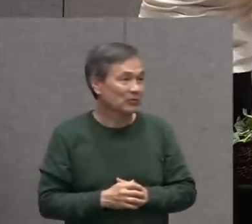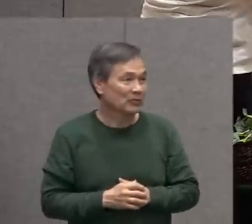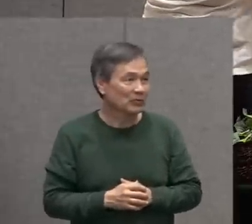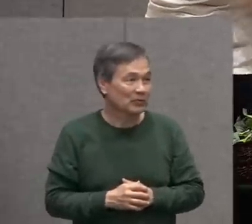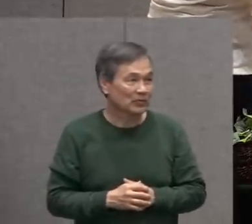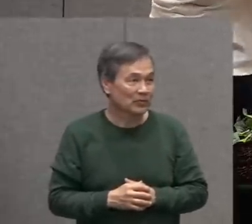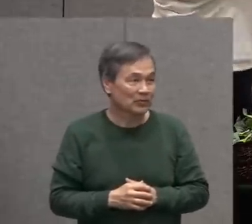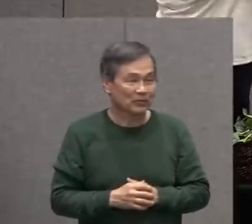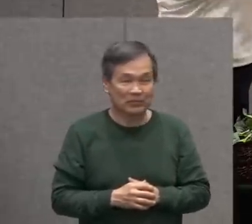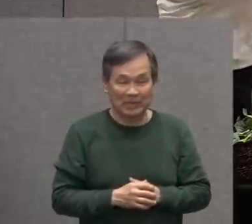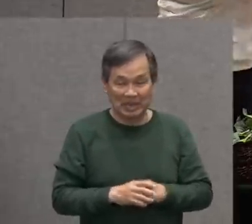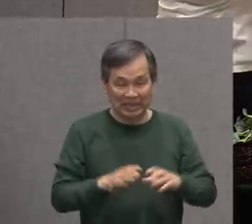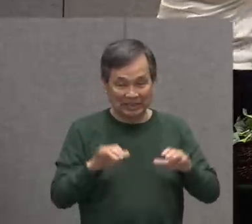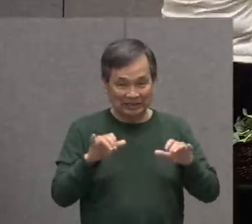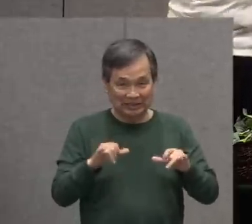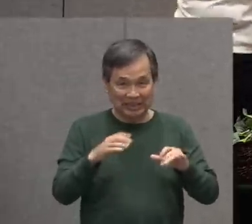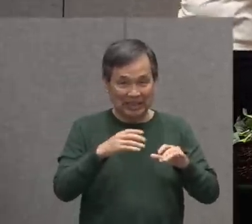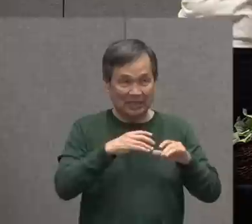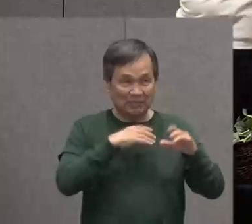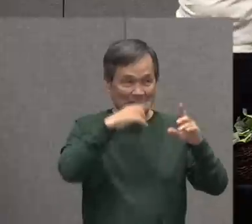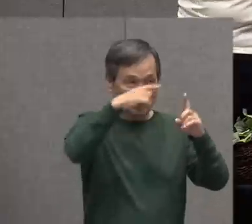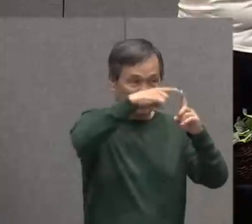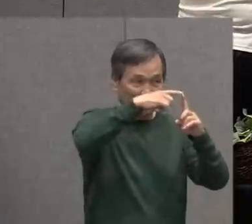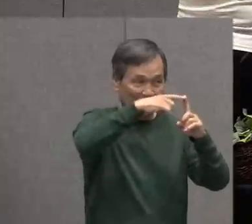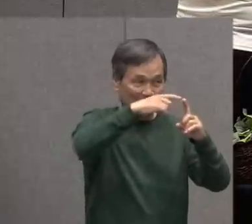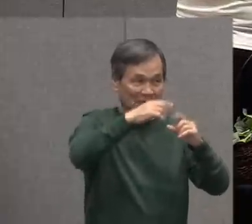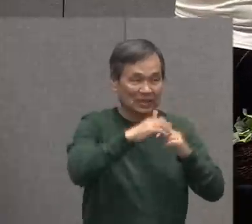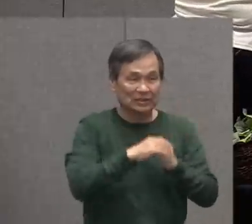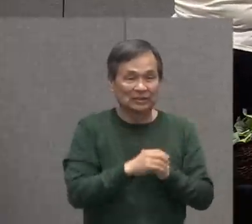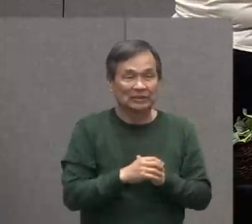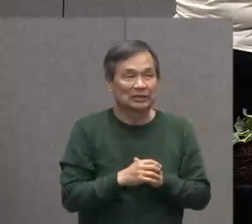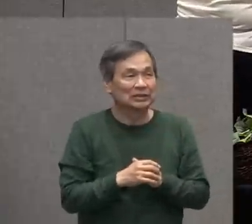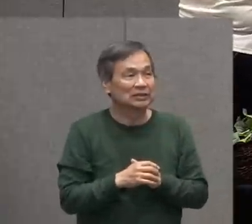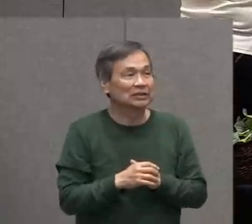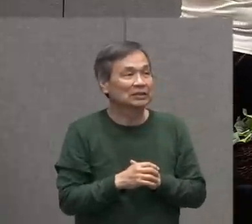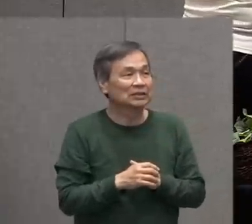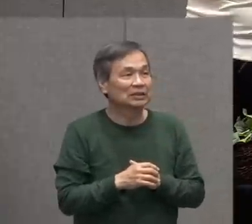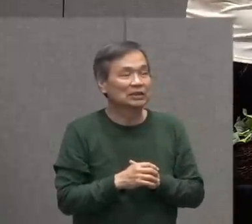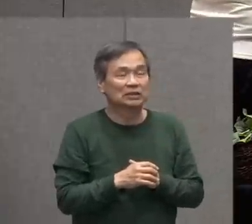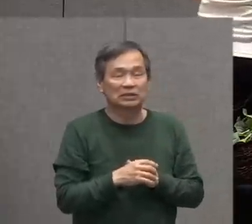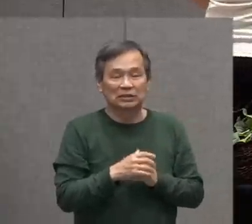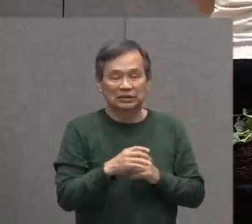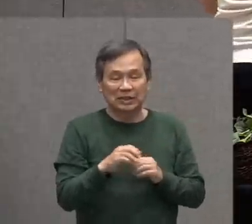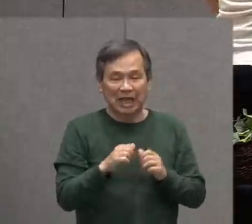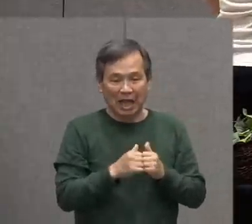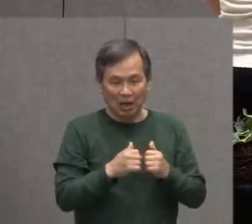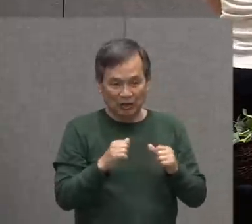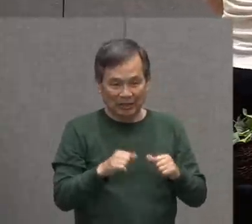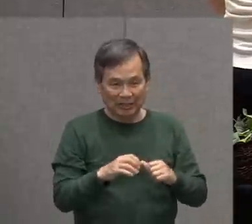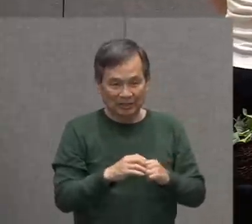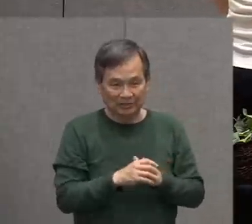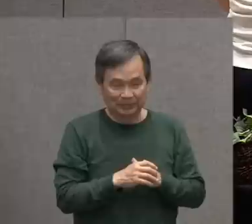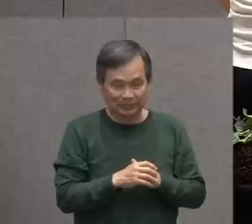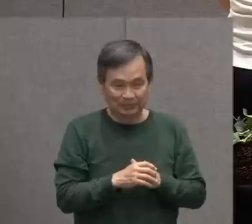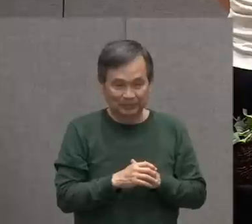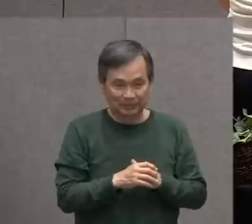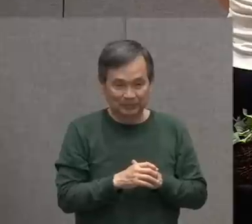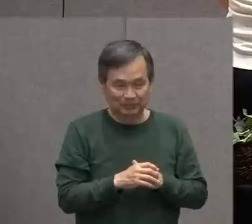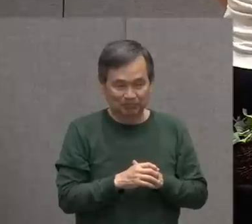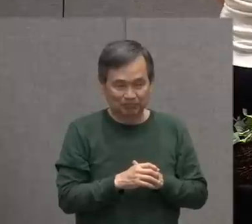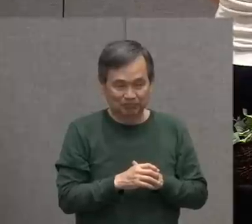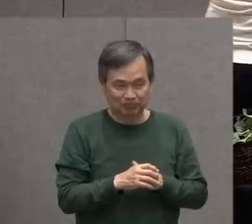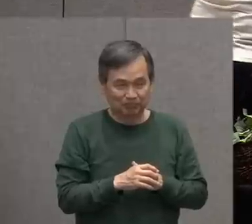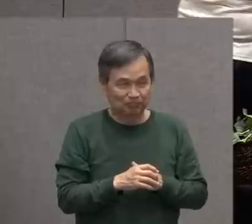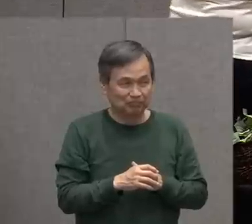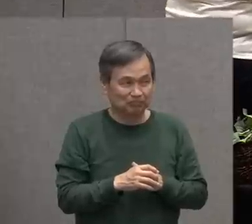my area, in my little range, in my corner, as much as I can. So let me think of how maybe I could do it.